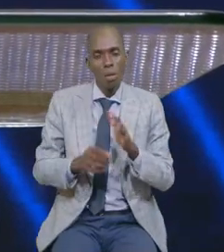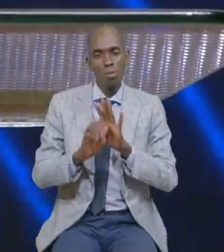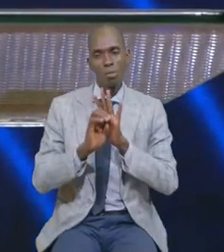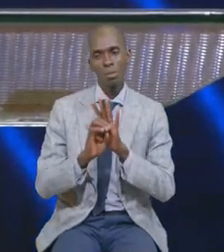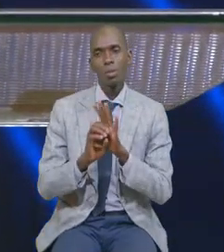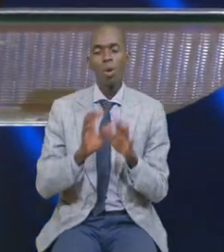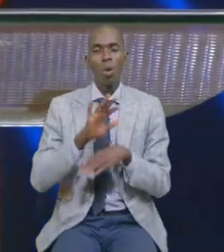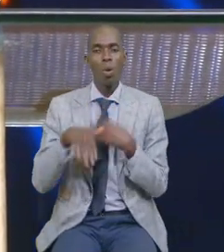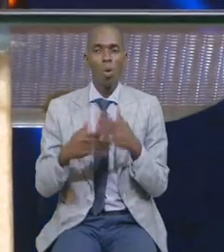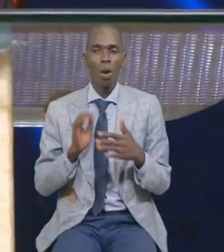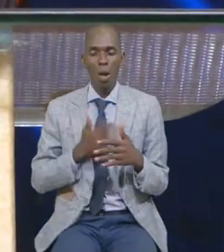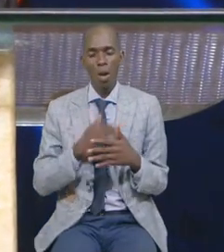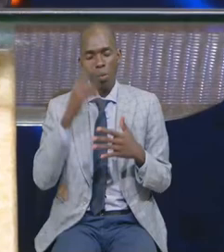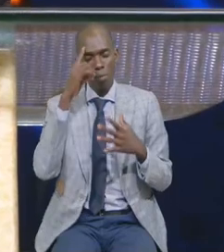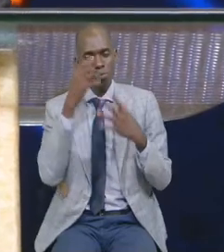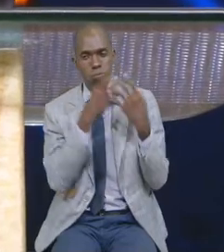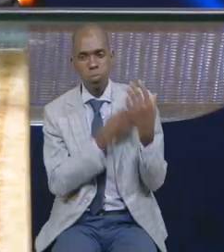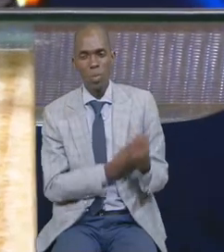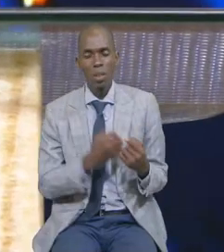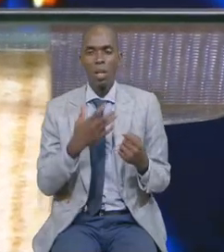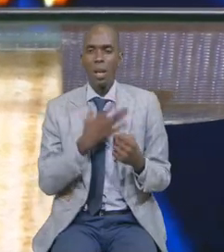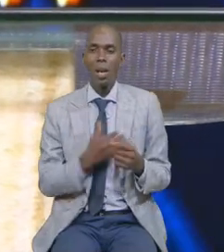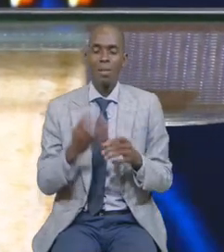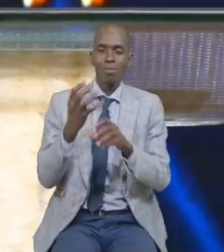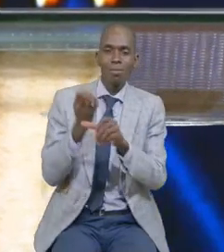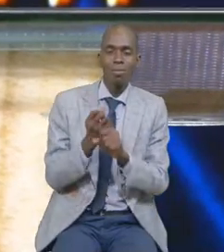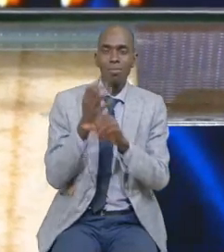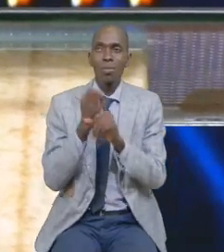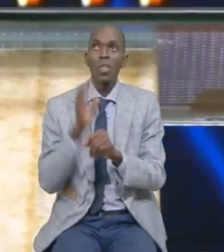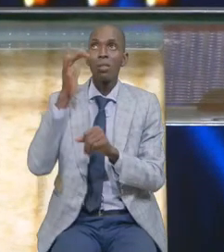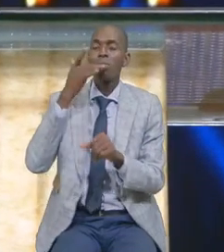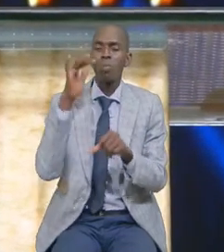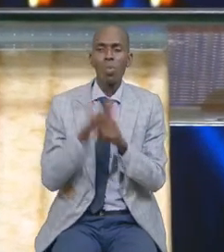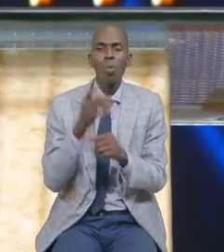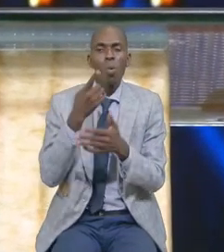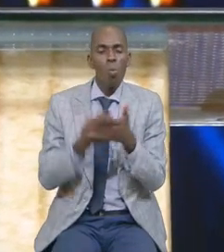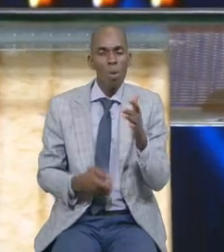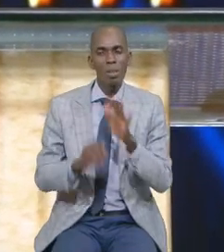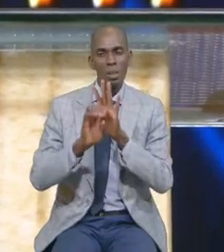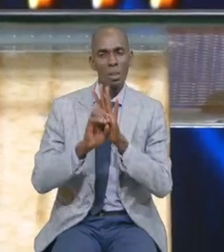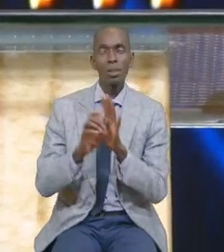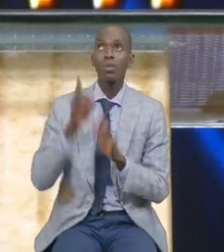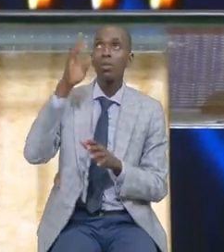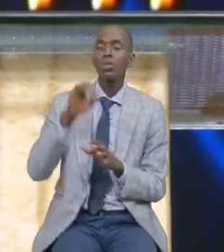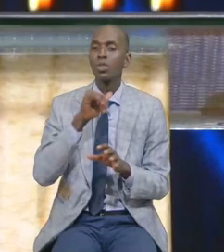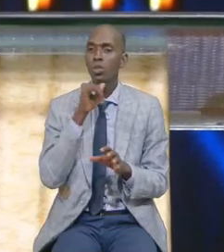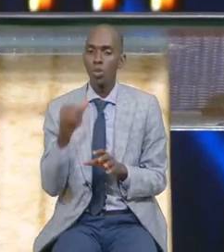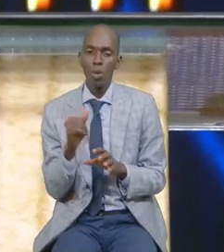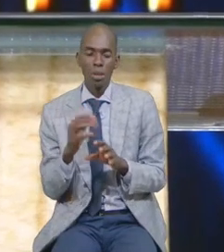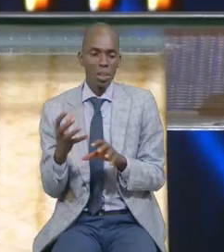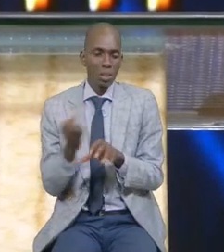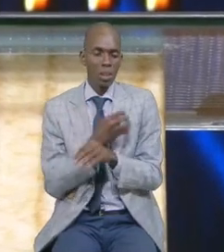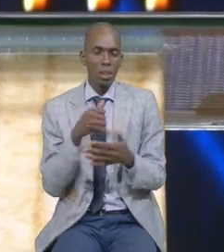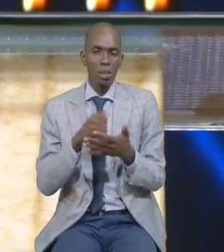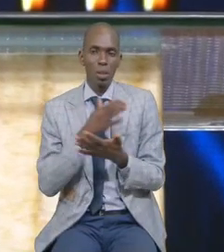trusting and all the claiming of the promises, what if God does not answer it in this way to take away and to quench